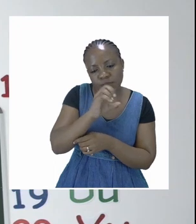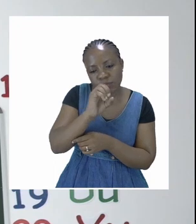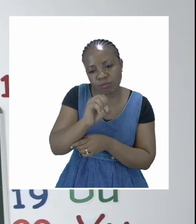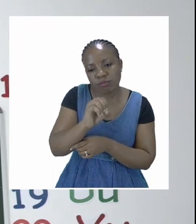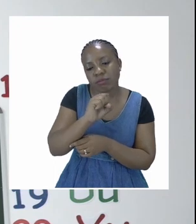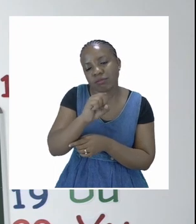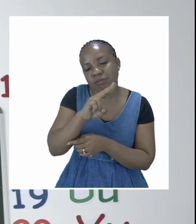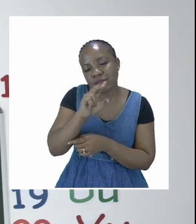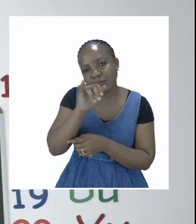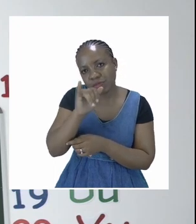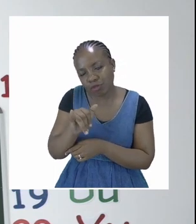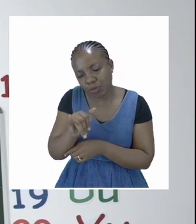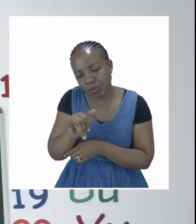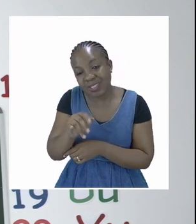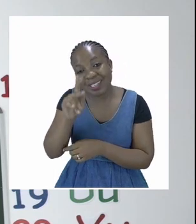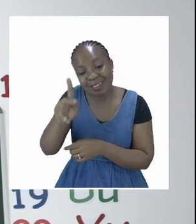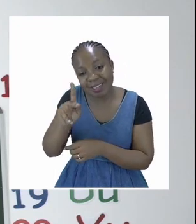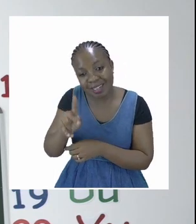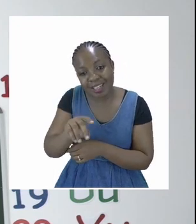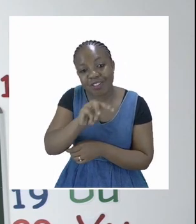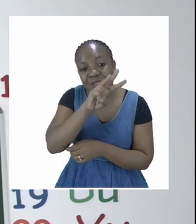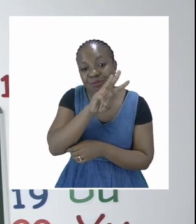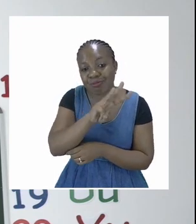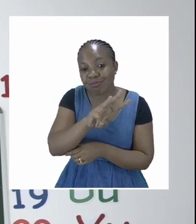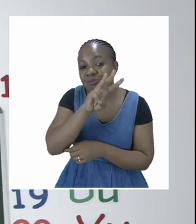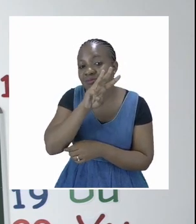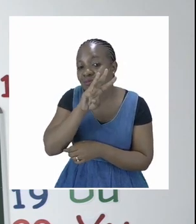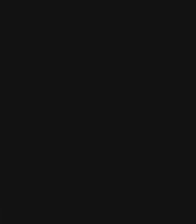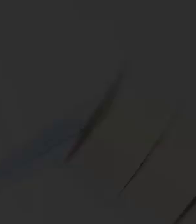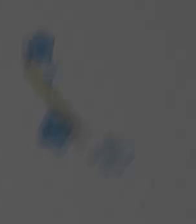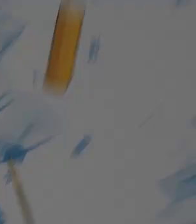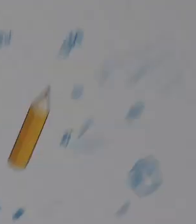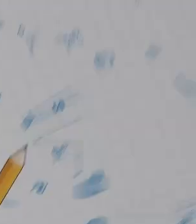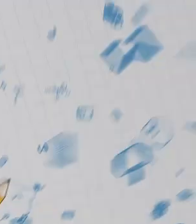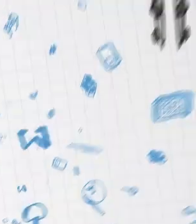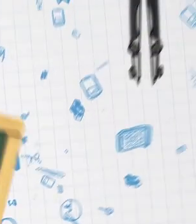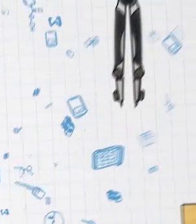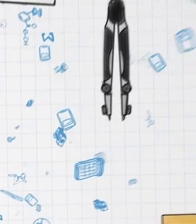our website, Zoshi Online.